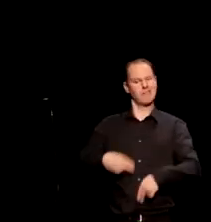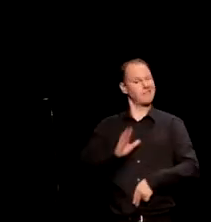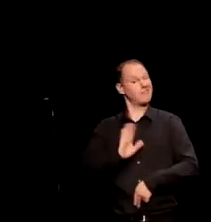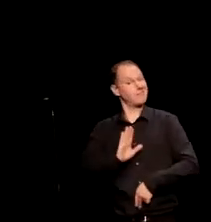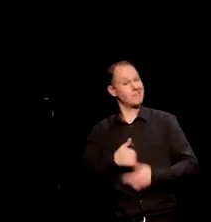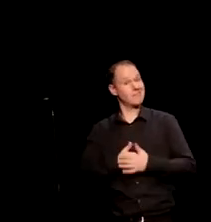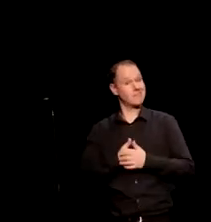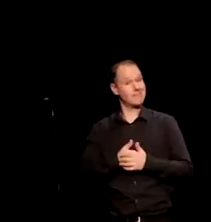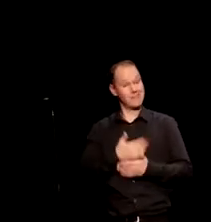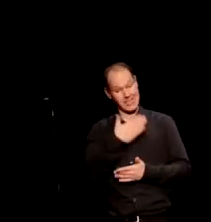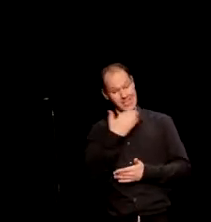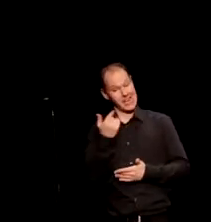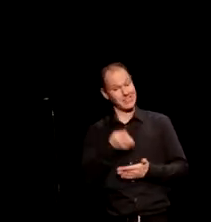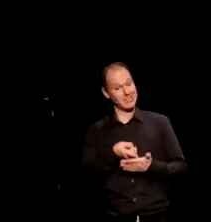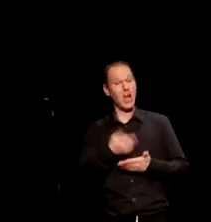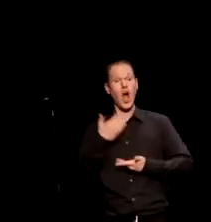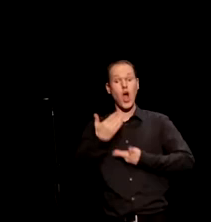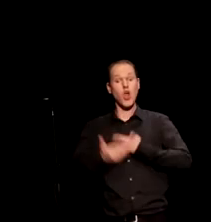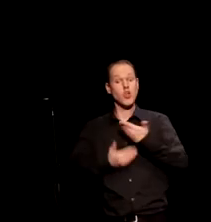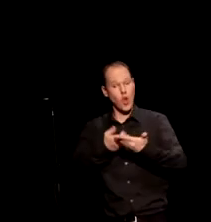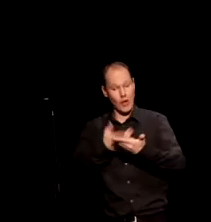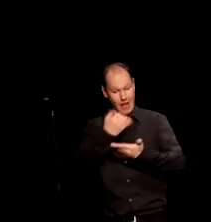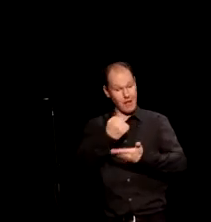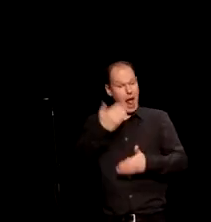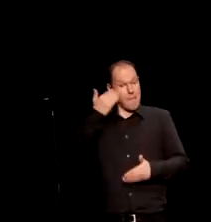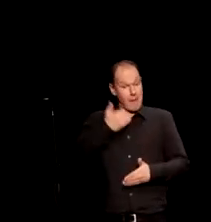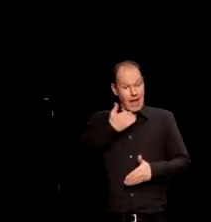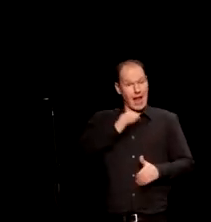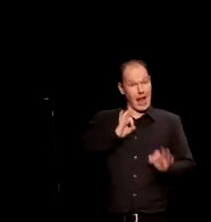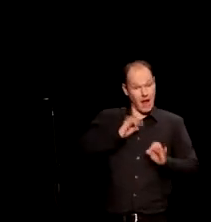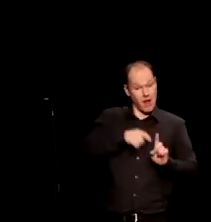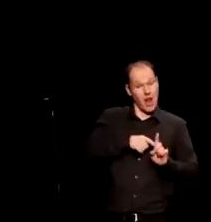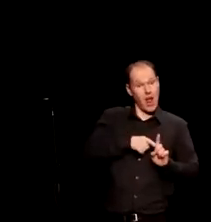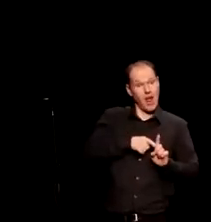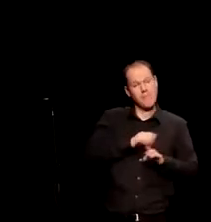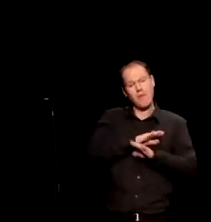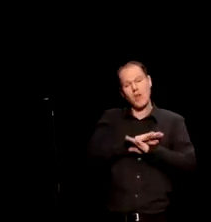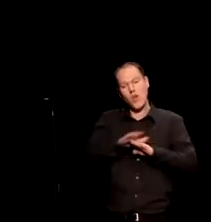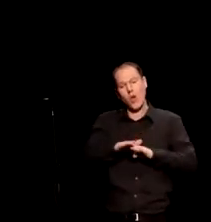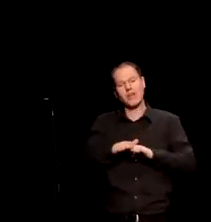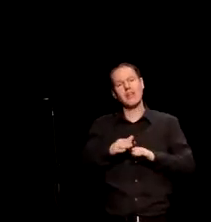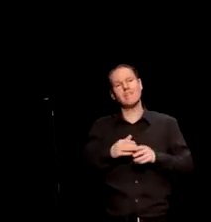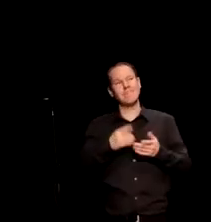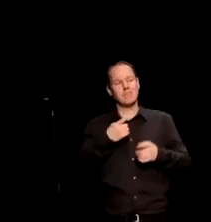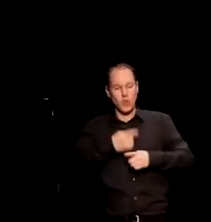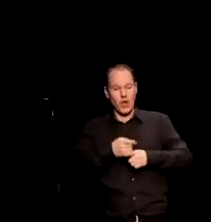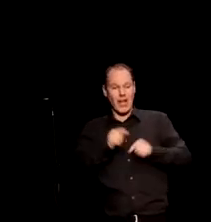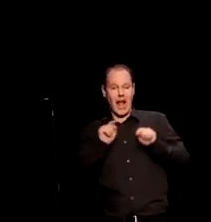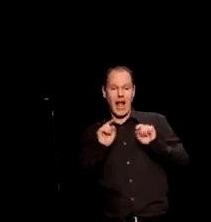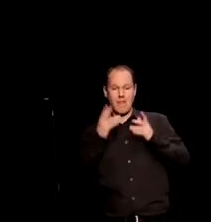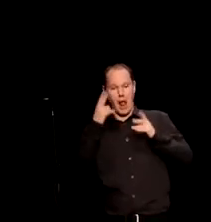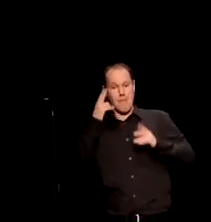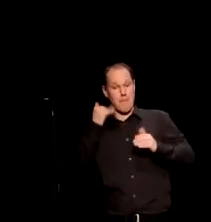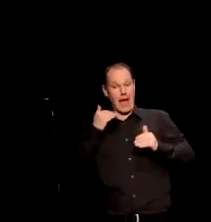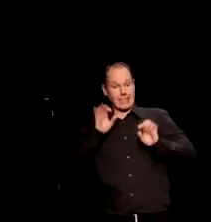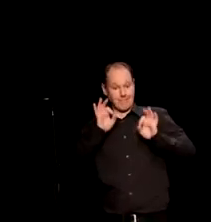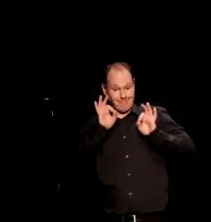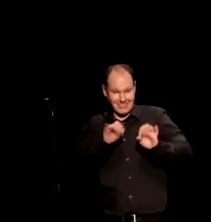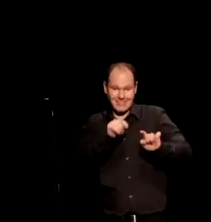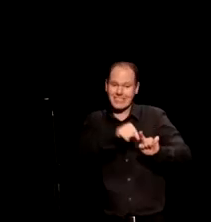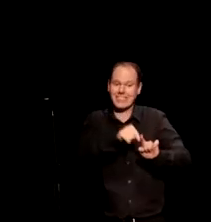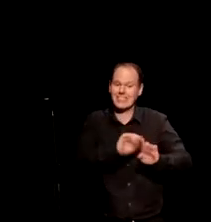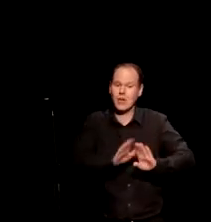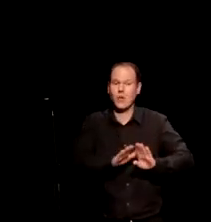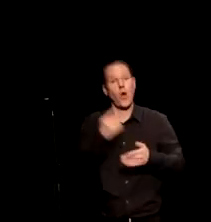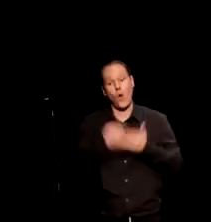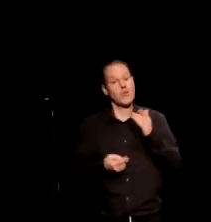And it's actually really nice to find a story that involves black characters that isn't about them being black characters, that is just about this